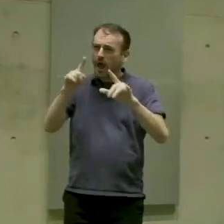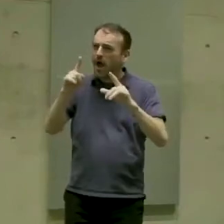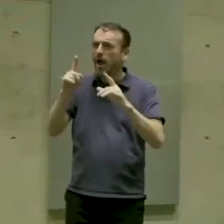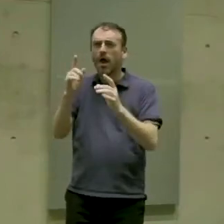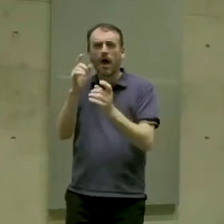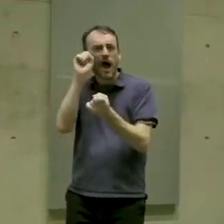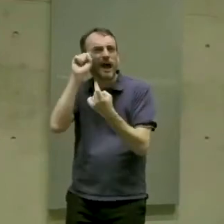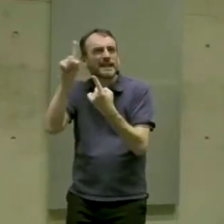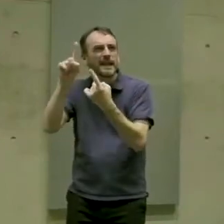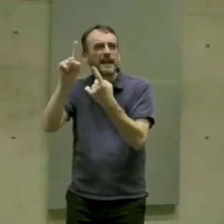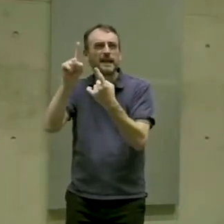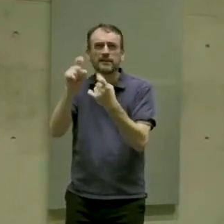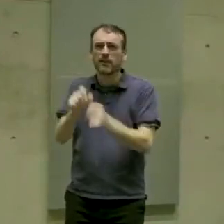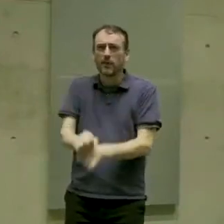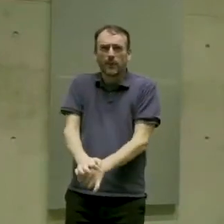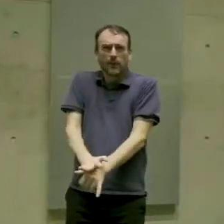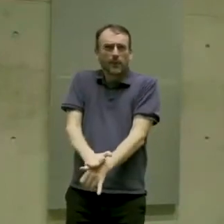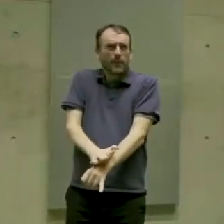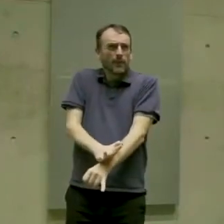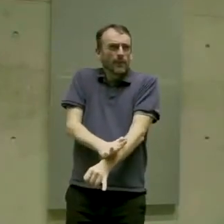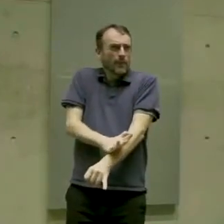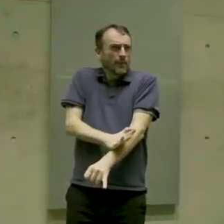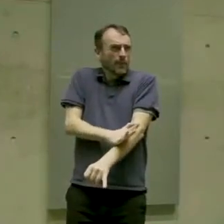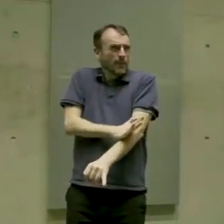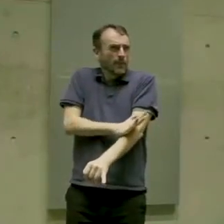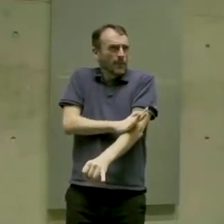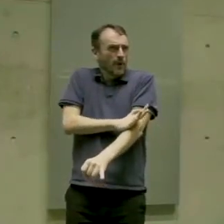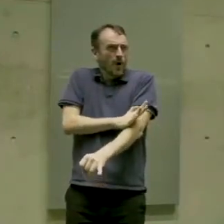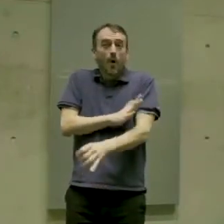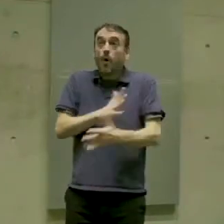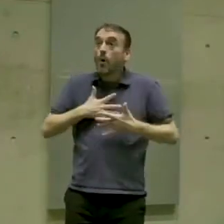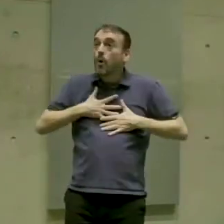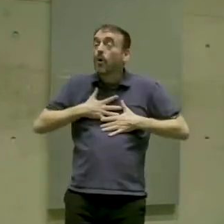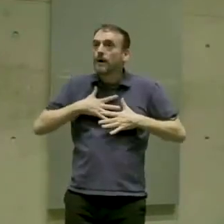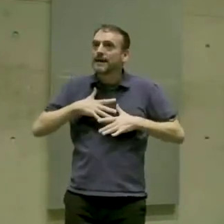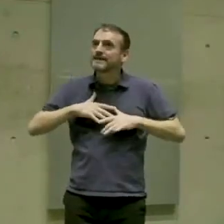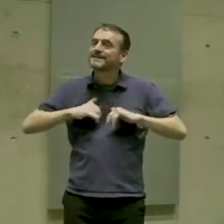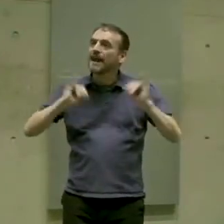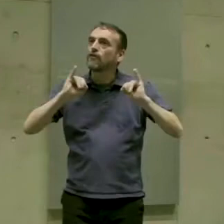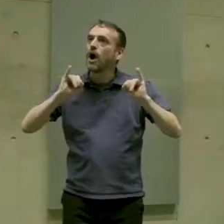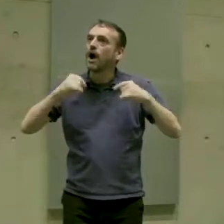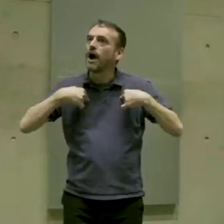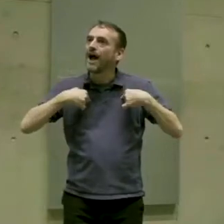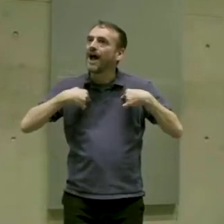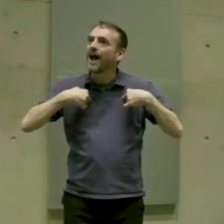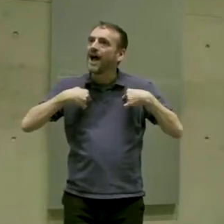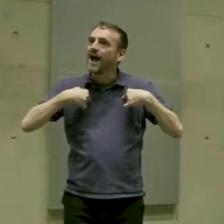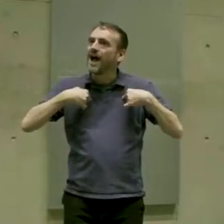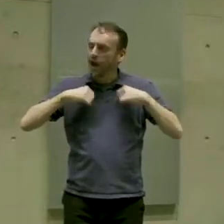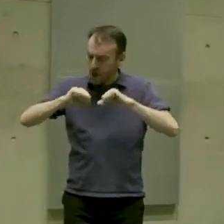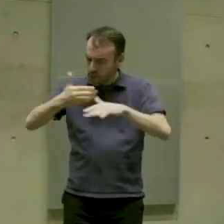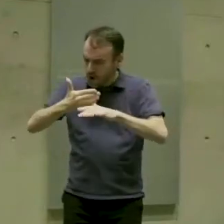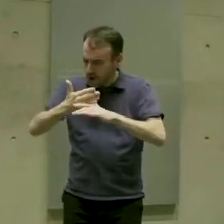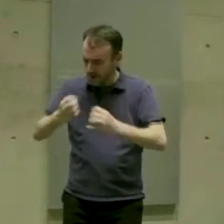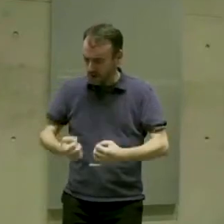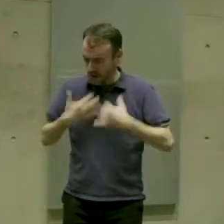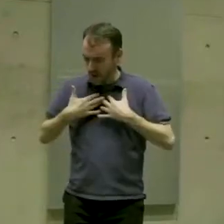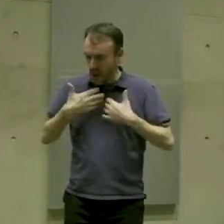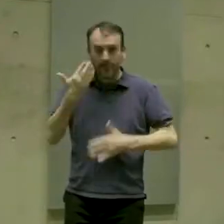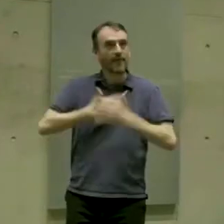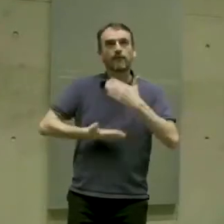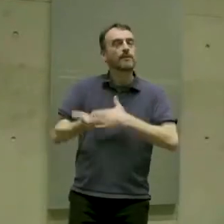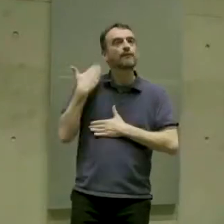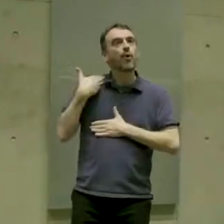of foreboding and dread, this like awed terror that I had never felt before. I couldn't look away,